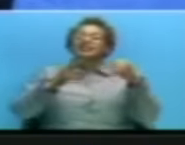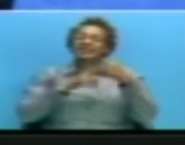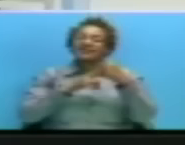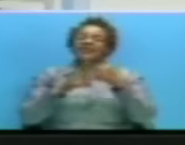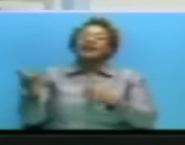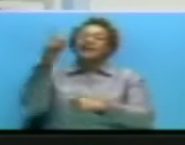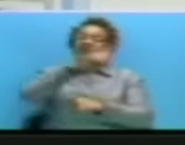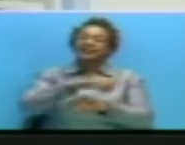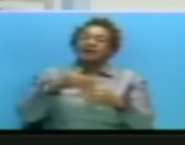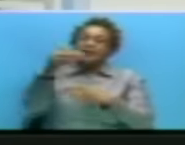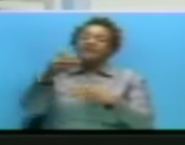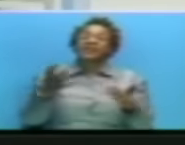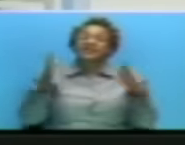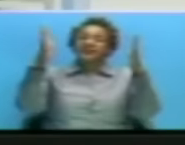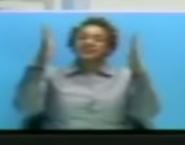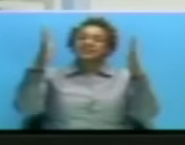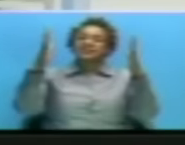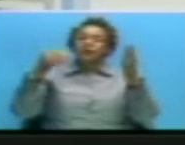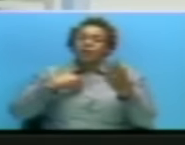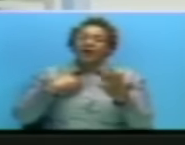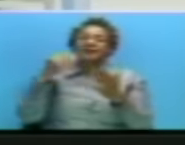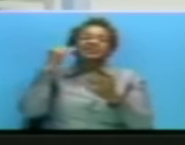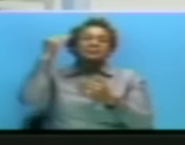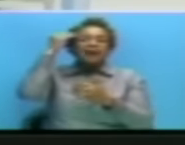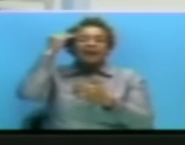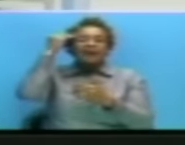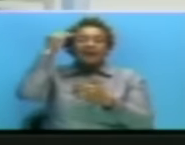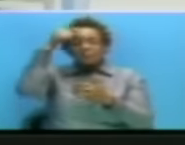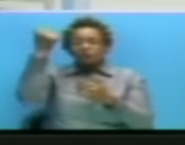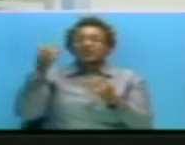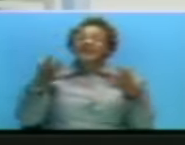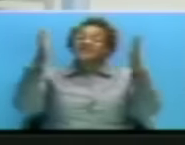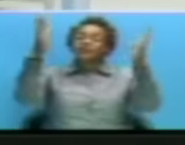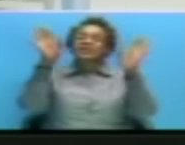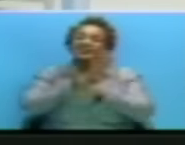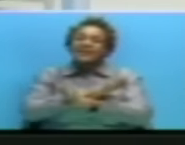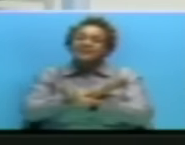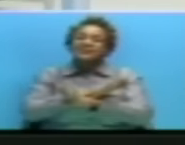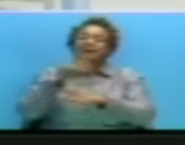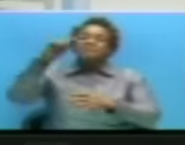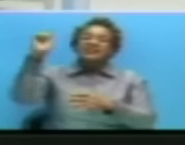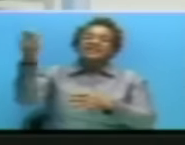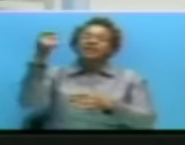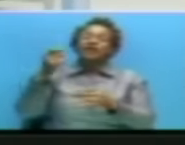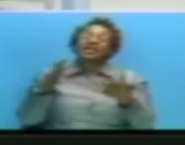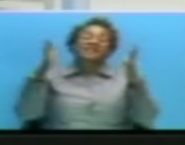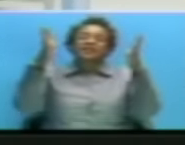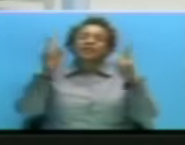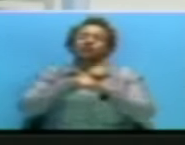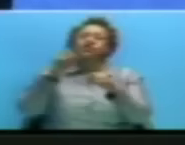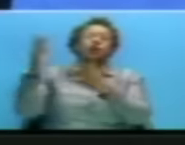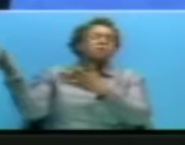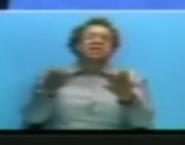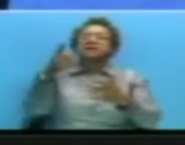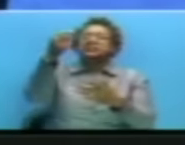after that event, we called Samsung, because this is what happened. The event was at night. It was a presidential event. You don't bring TV